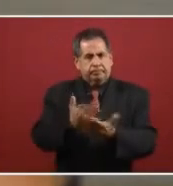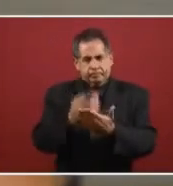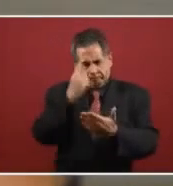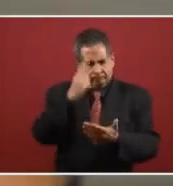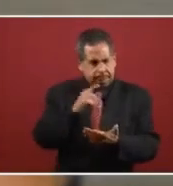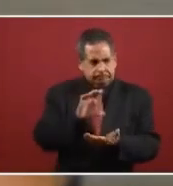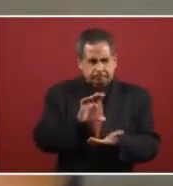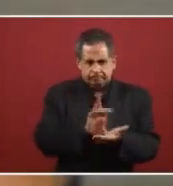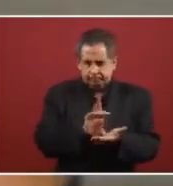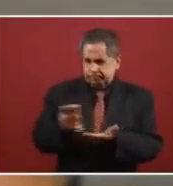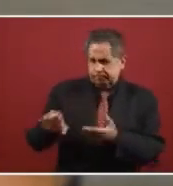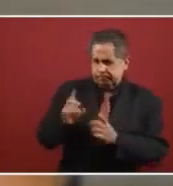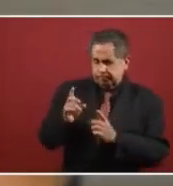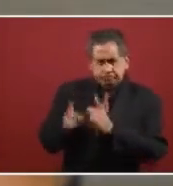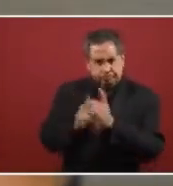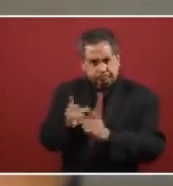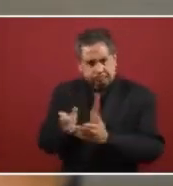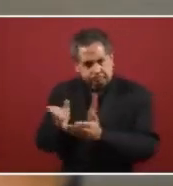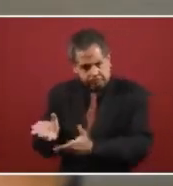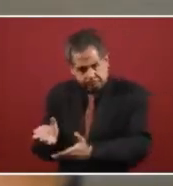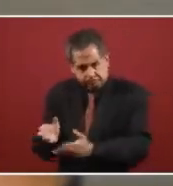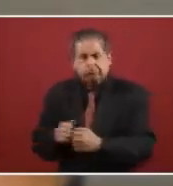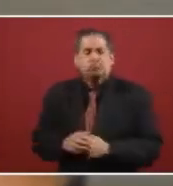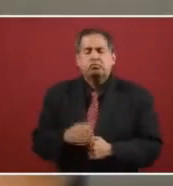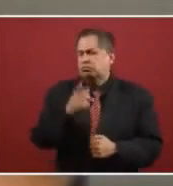initiative for the financing of the athletes.